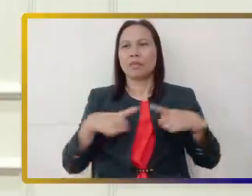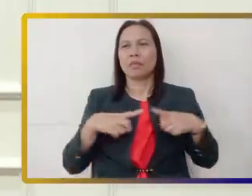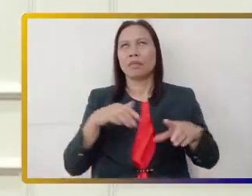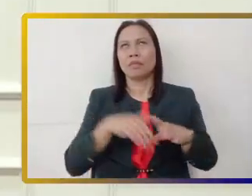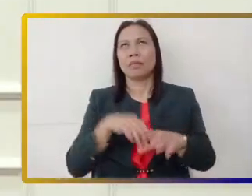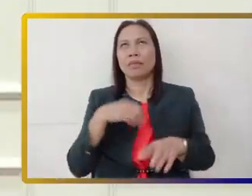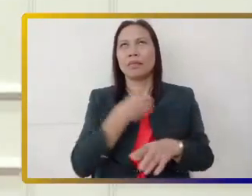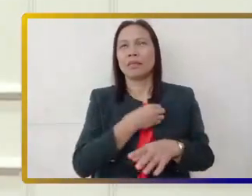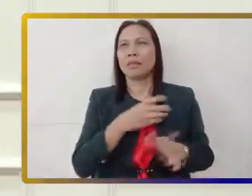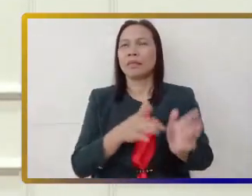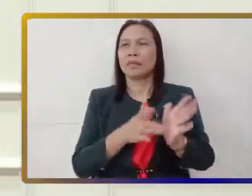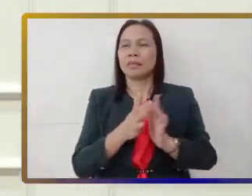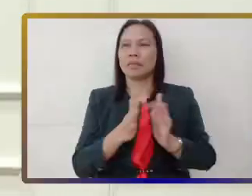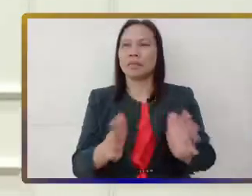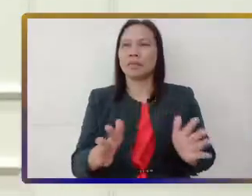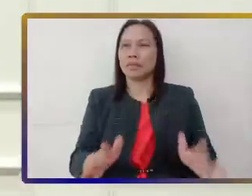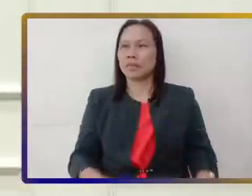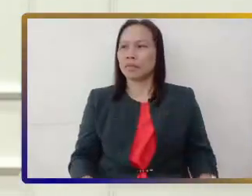determine